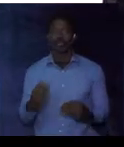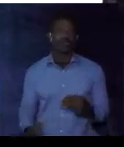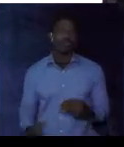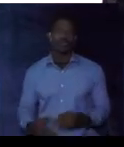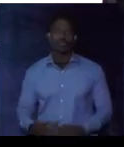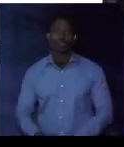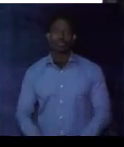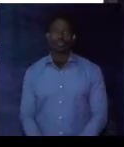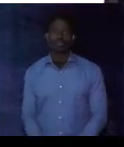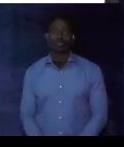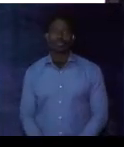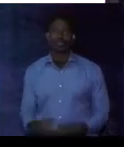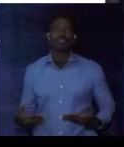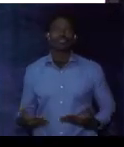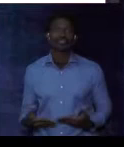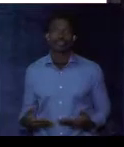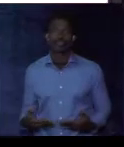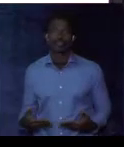the conclusion.